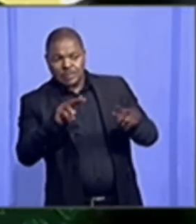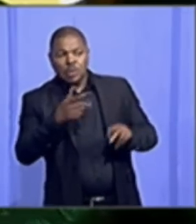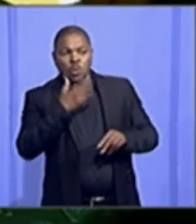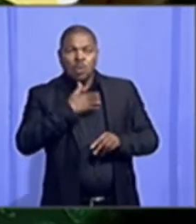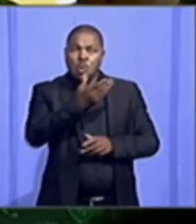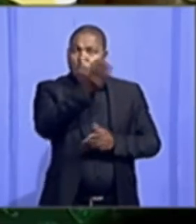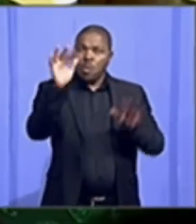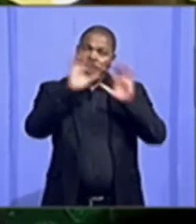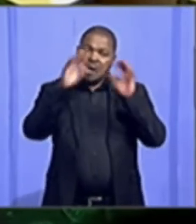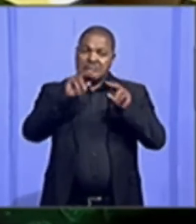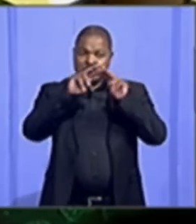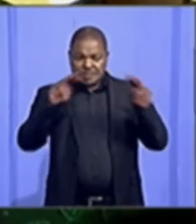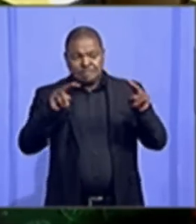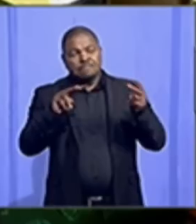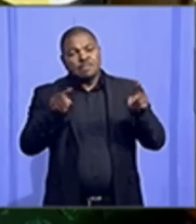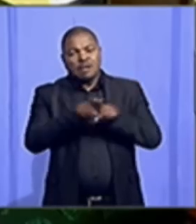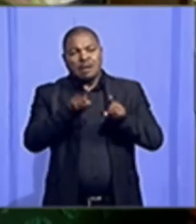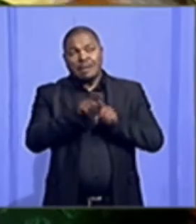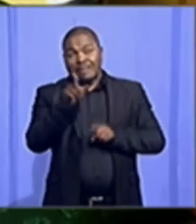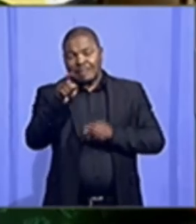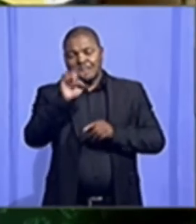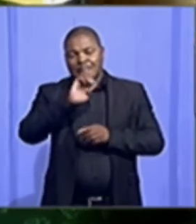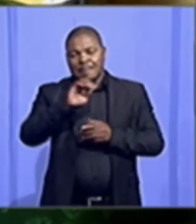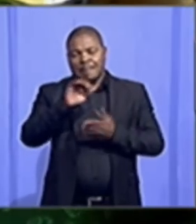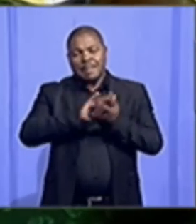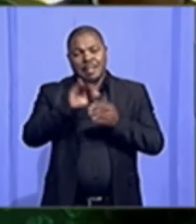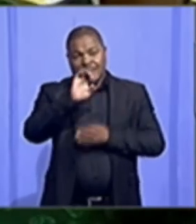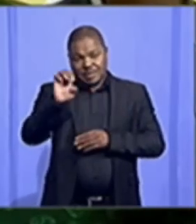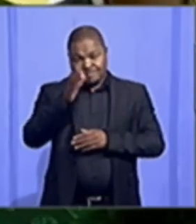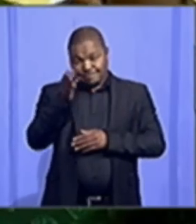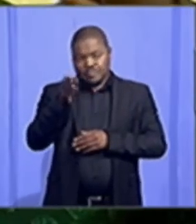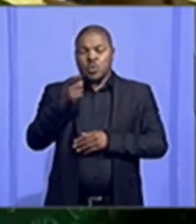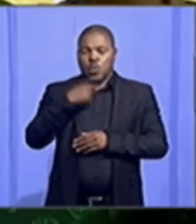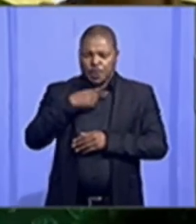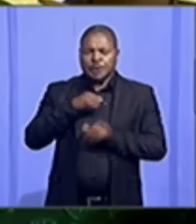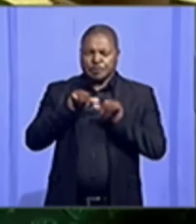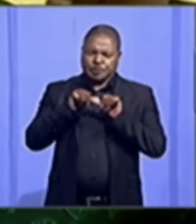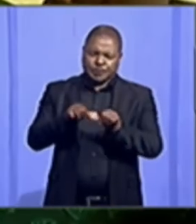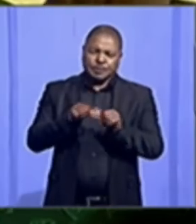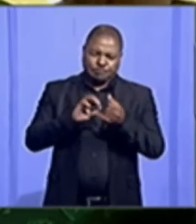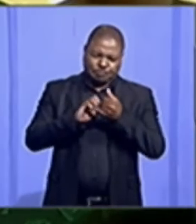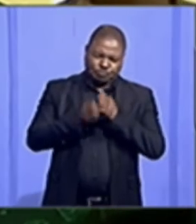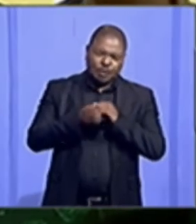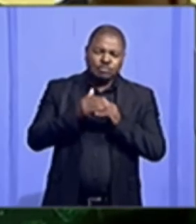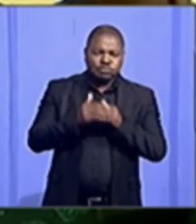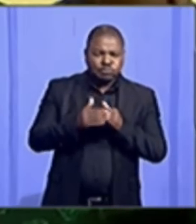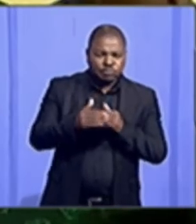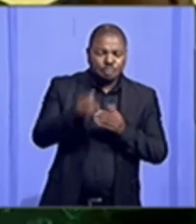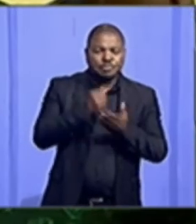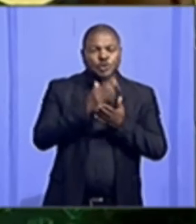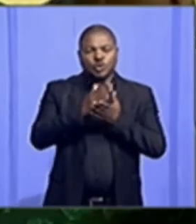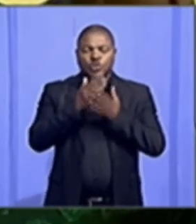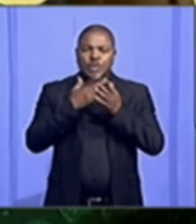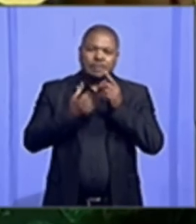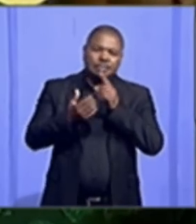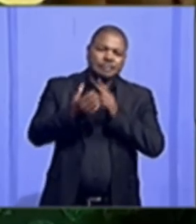the world, particularly in that part of the world. And we therefore will continue our efforts to work for peace, but